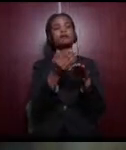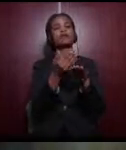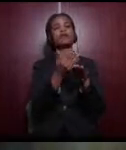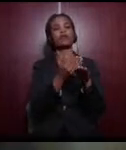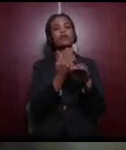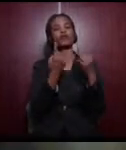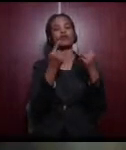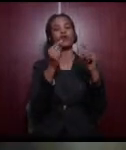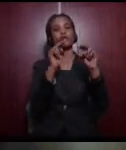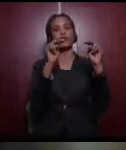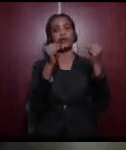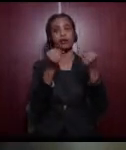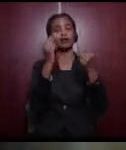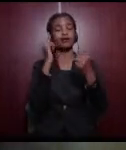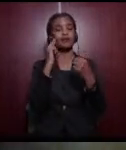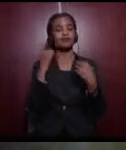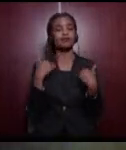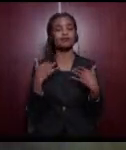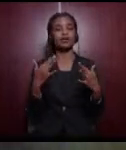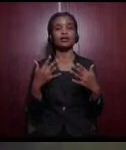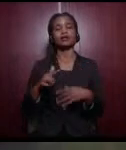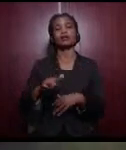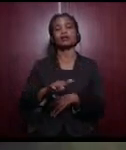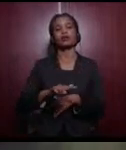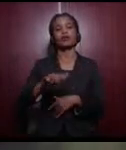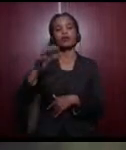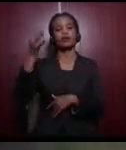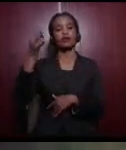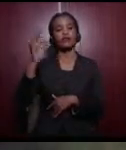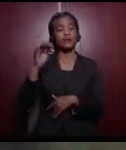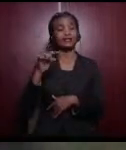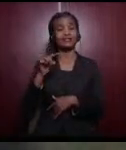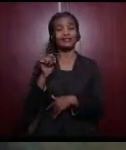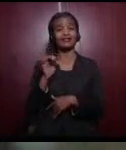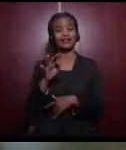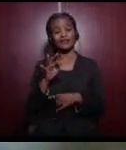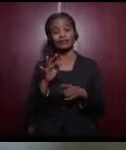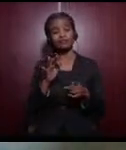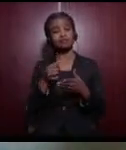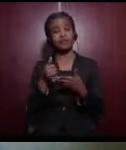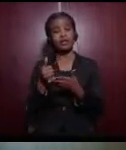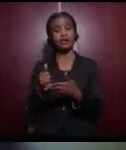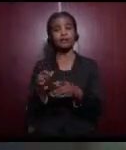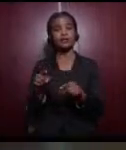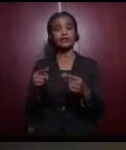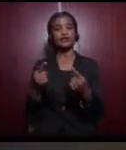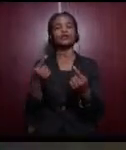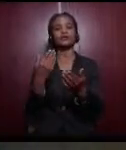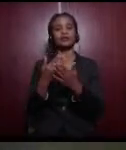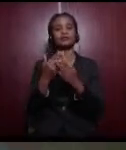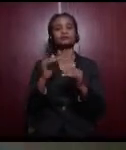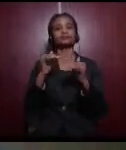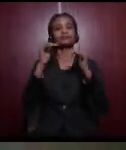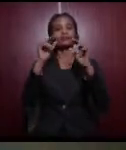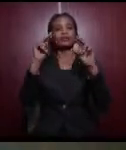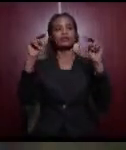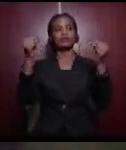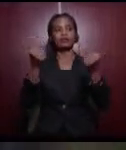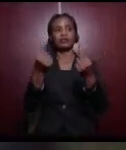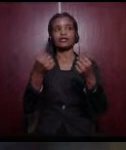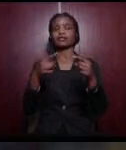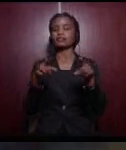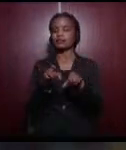at the local government, then Bona they will escalate it further to the national. Like as my colleague has